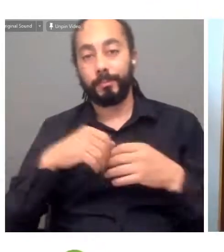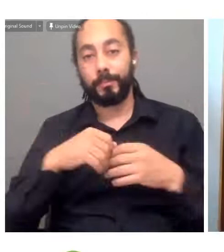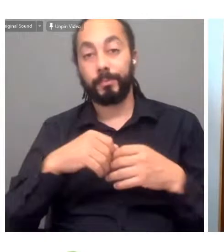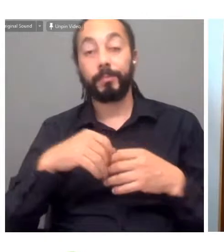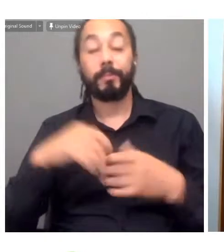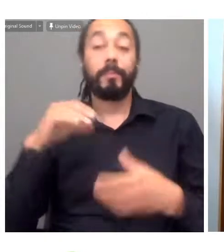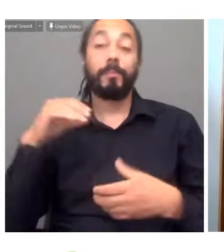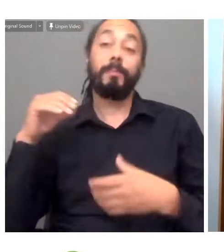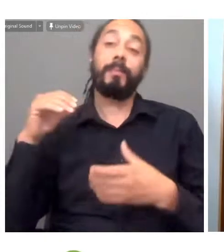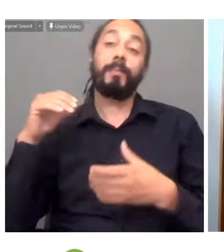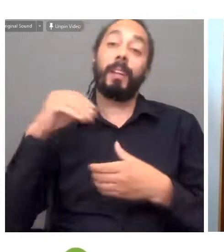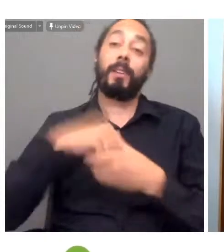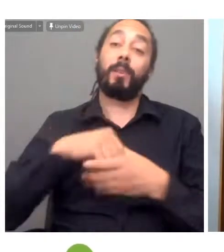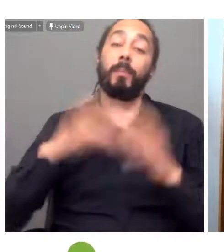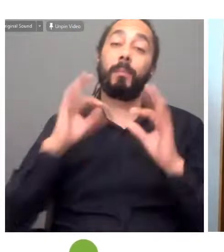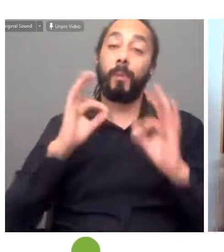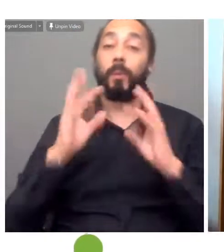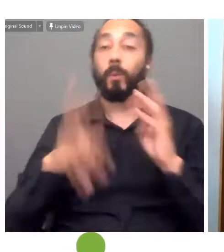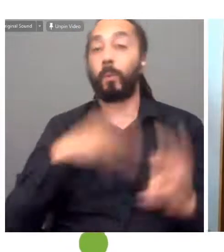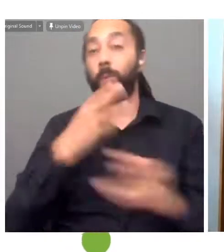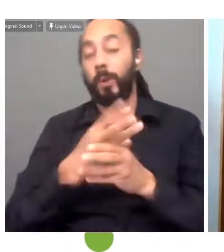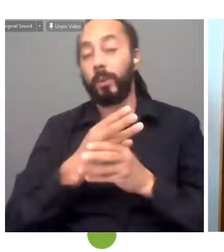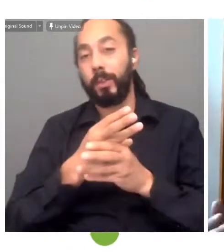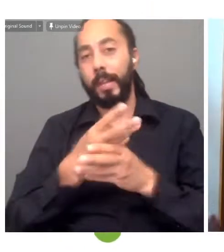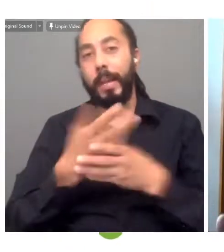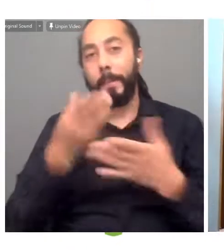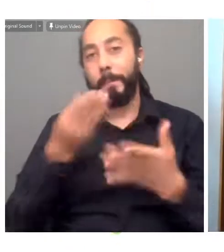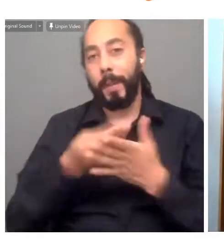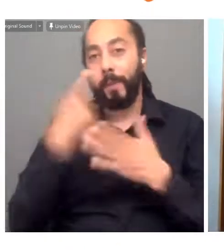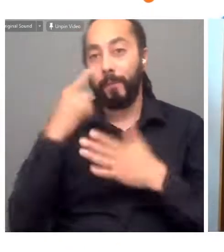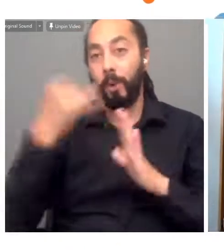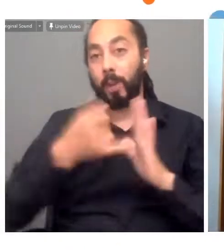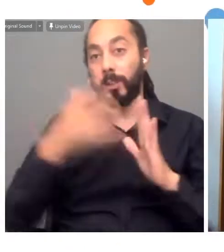the funding for arts and culture would go up every year.